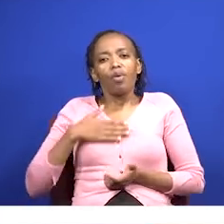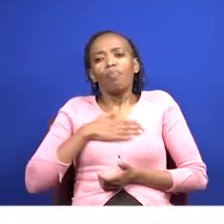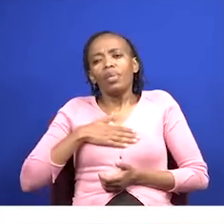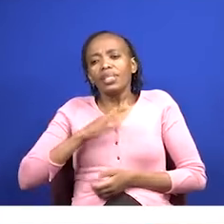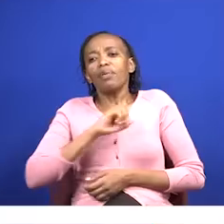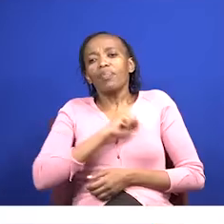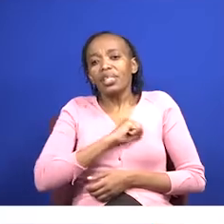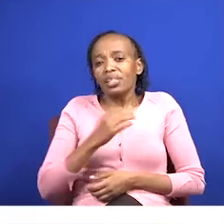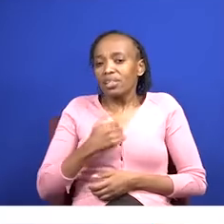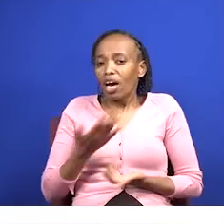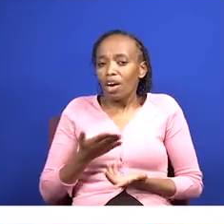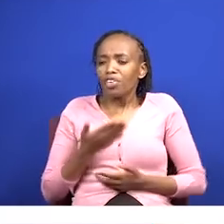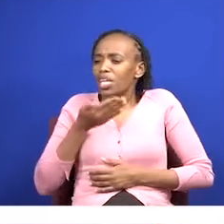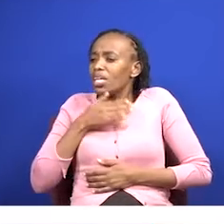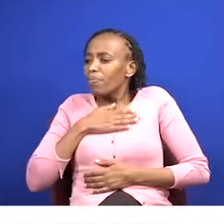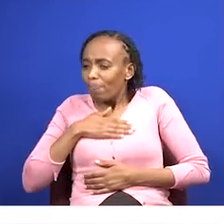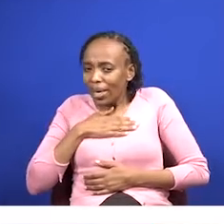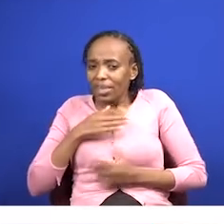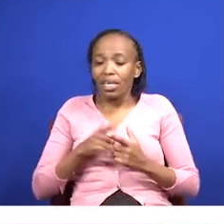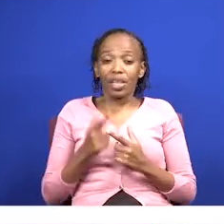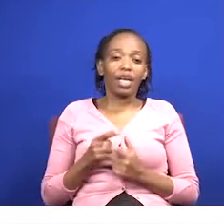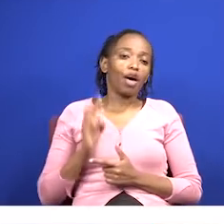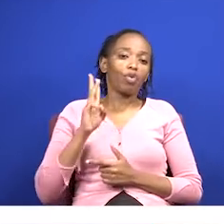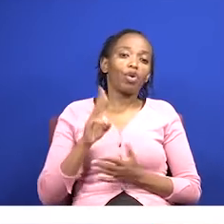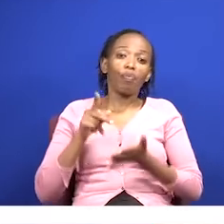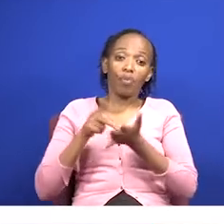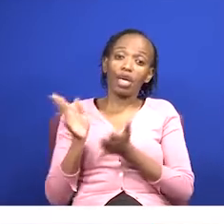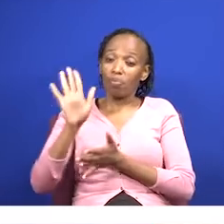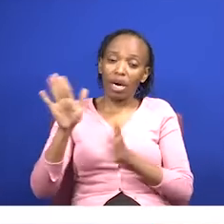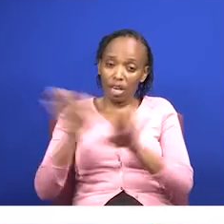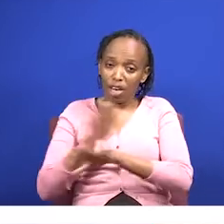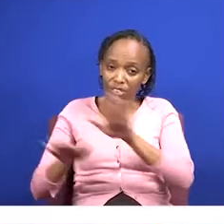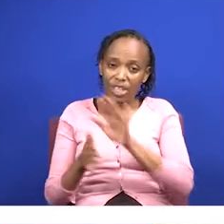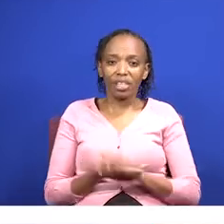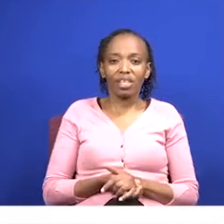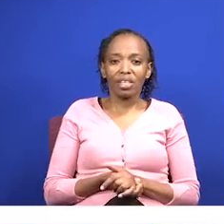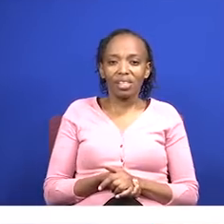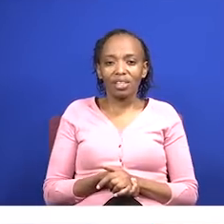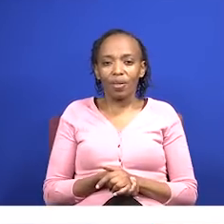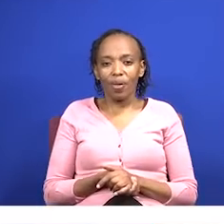'Be patient with me,' he begged, 'and I will pay back everything.'